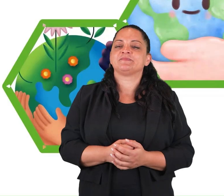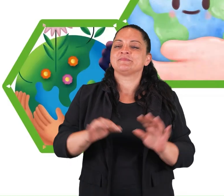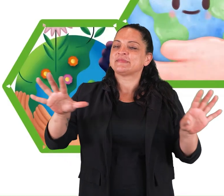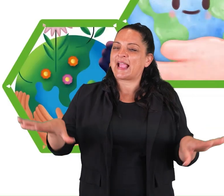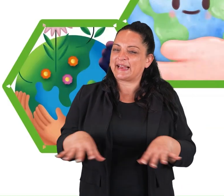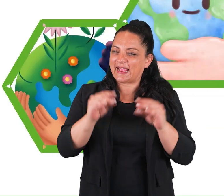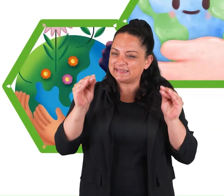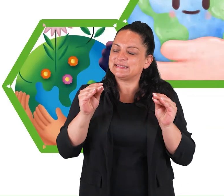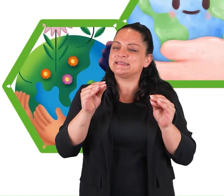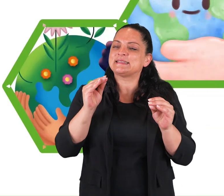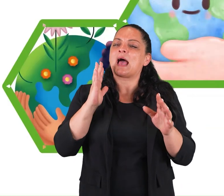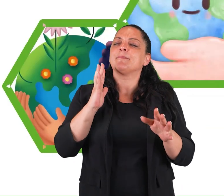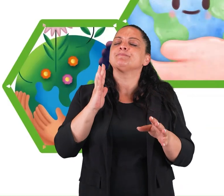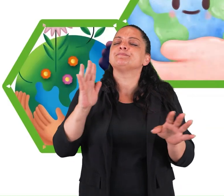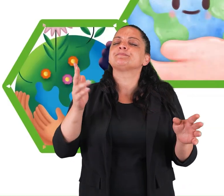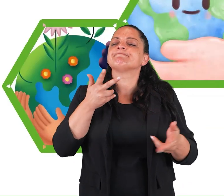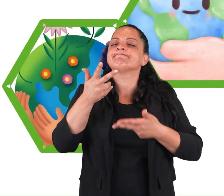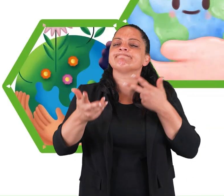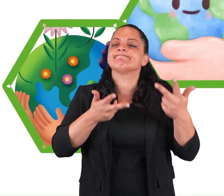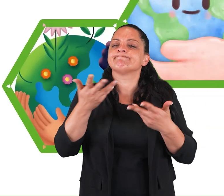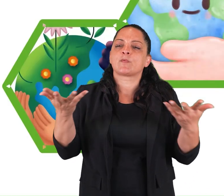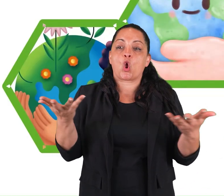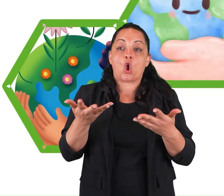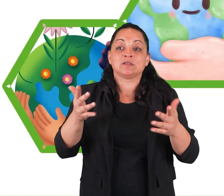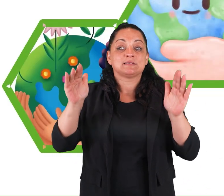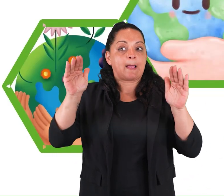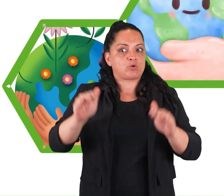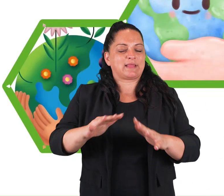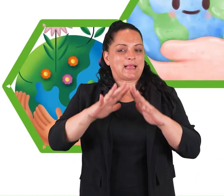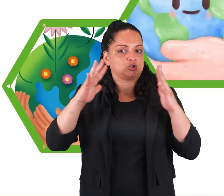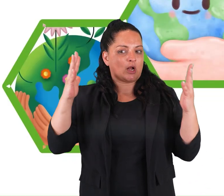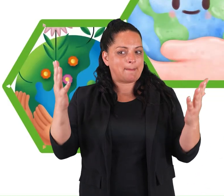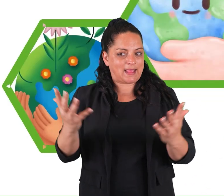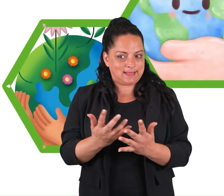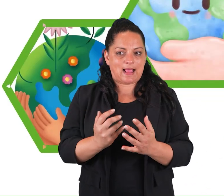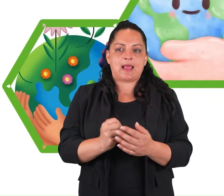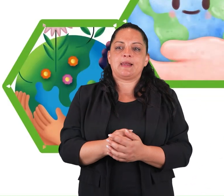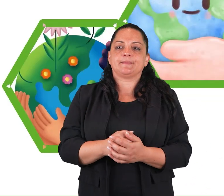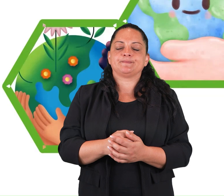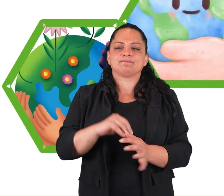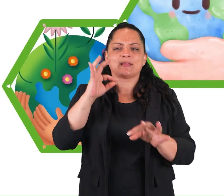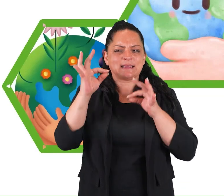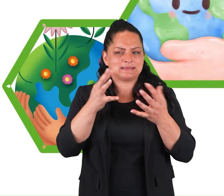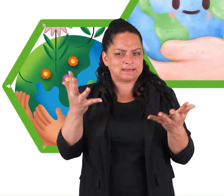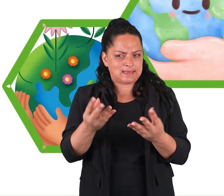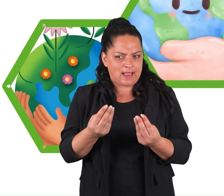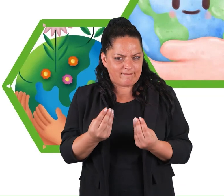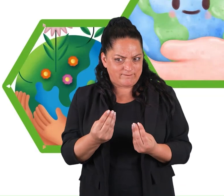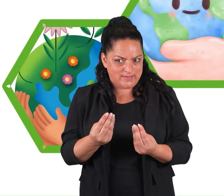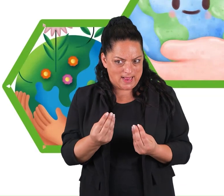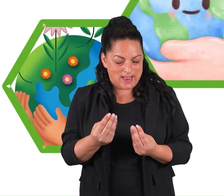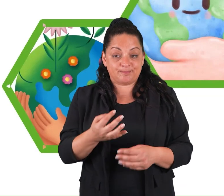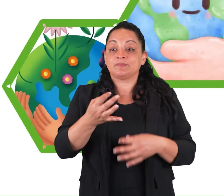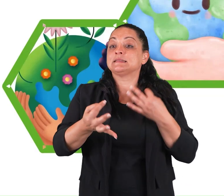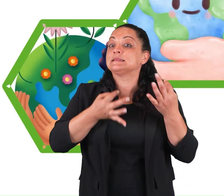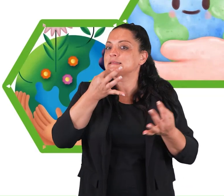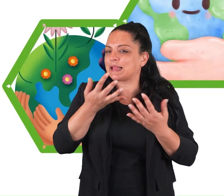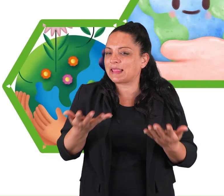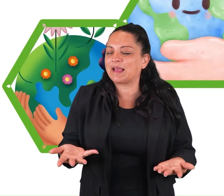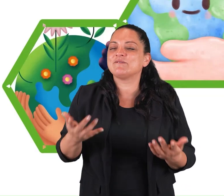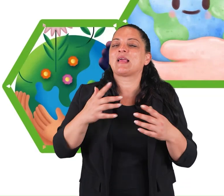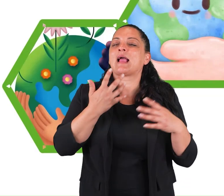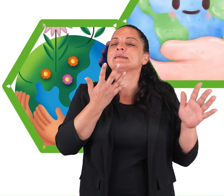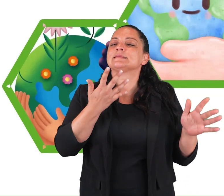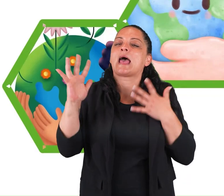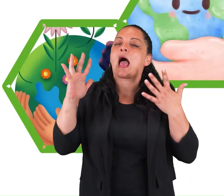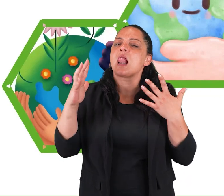Starting with introductions to environmental protection, we'll see what environmental protection means. And environmental